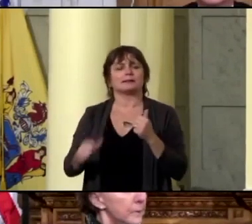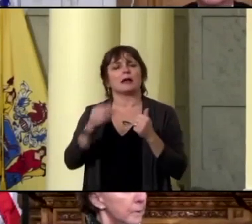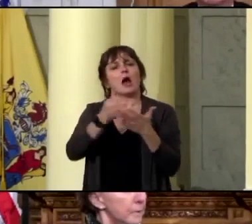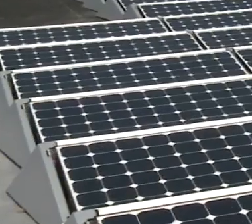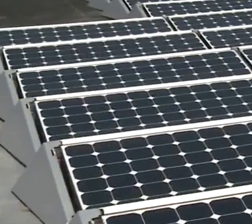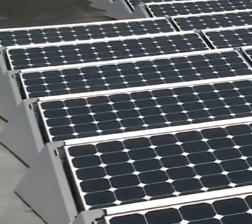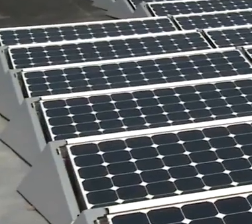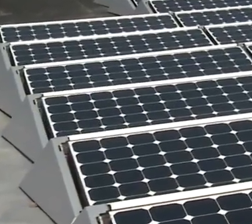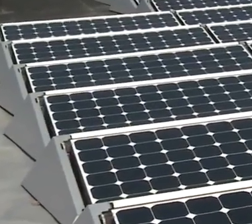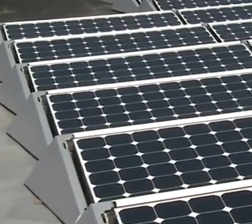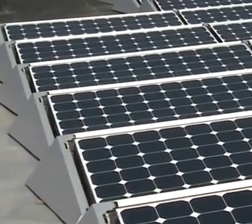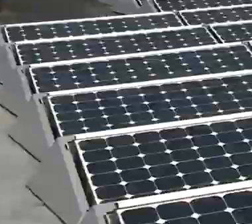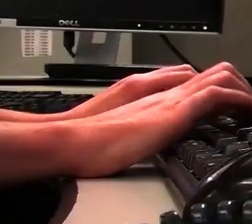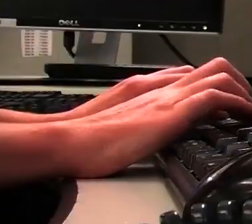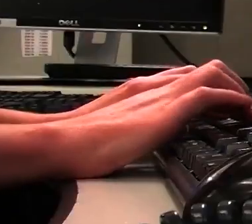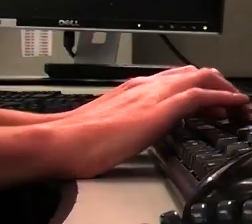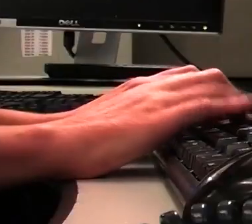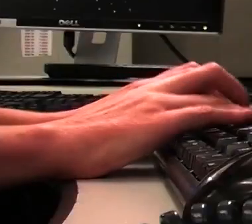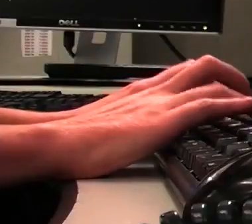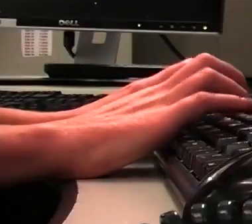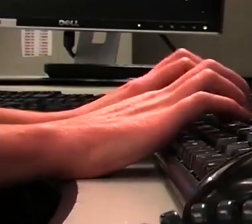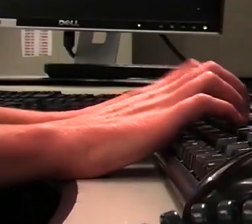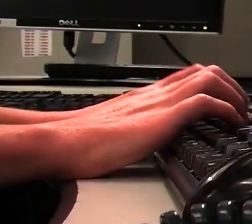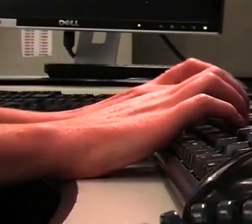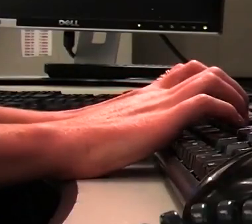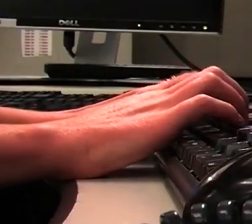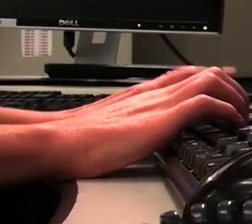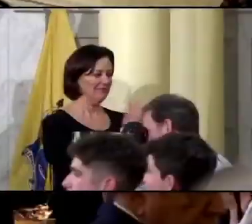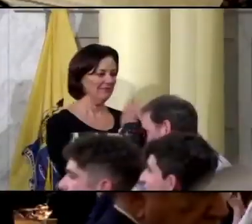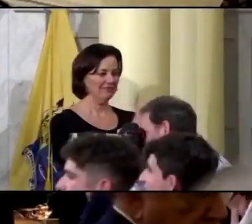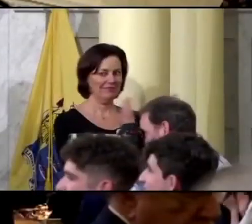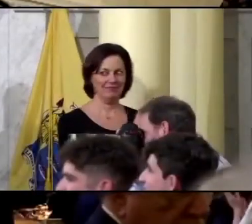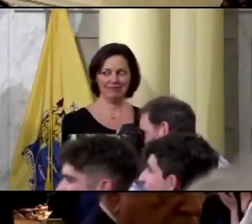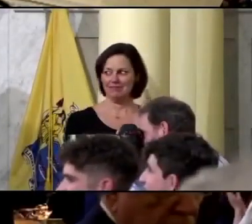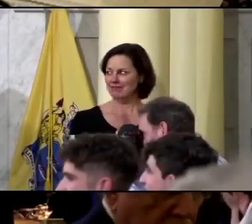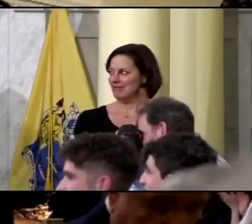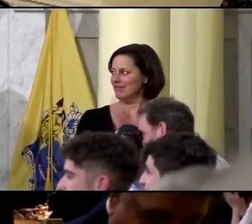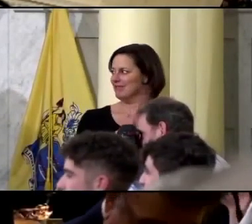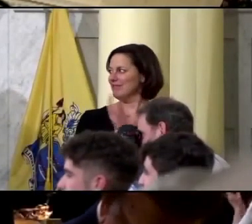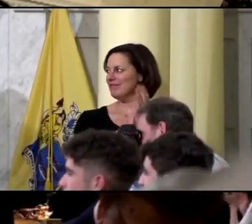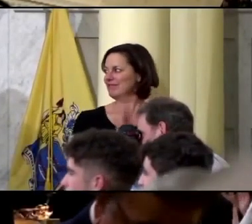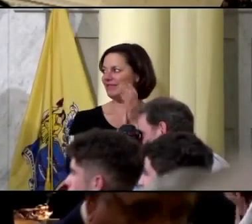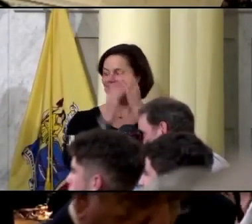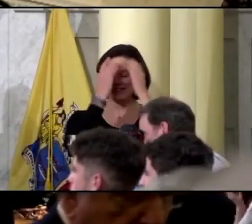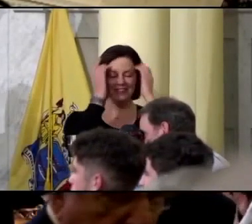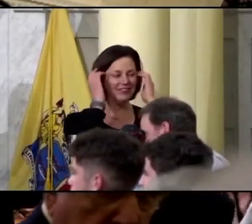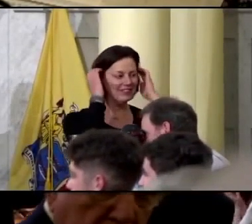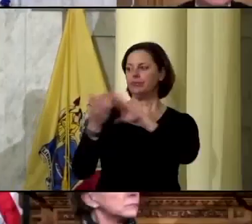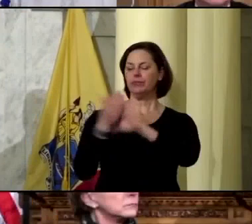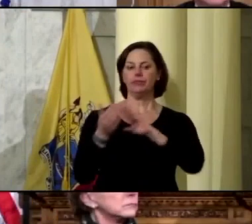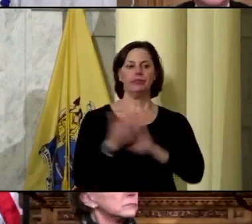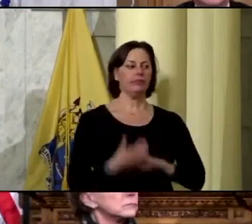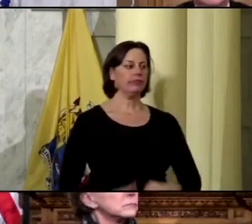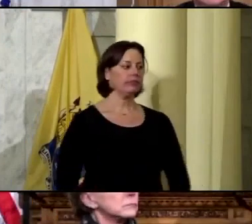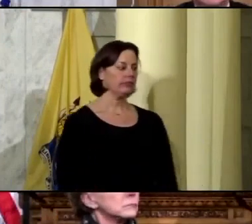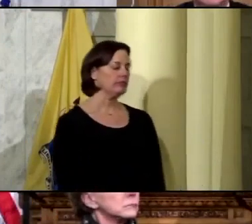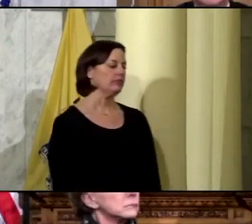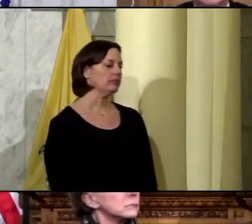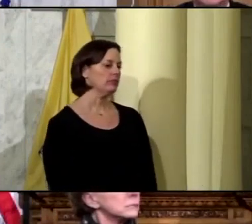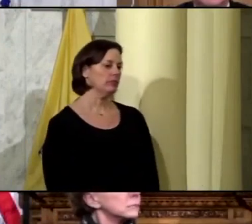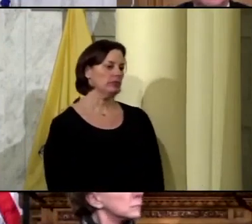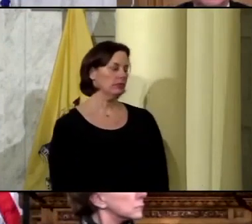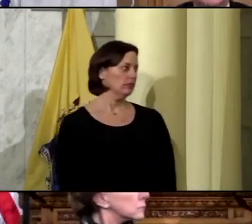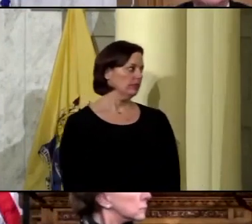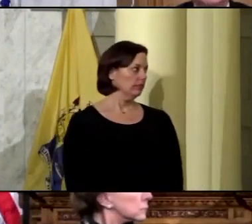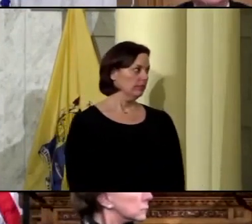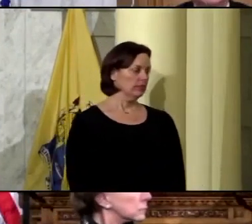also announced a new energy plan and a new jobs education program. He got resounding rounds of applause when he said he would push for ethics